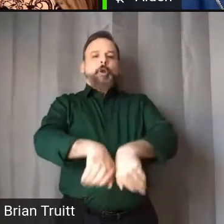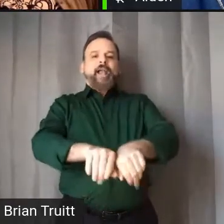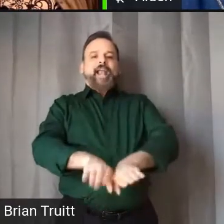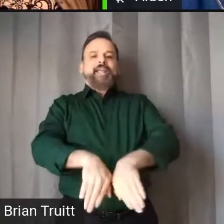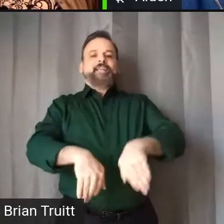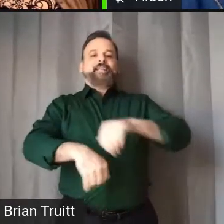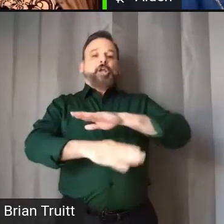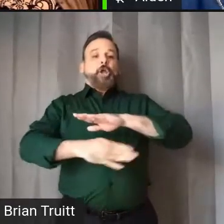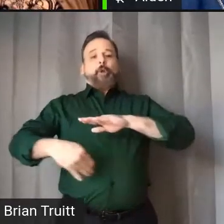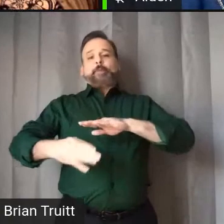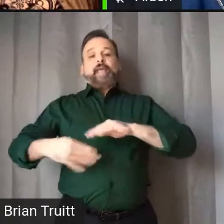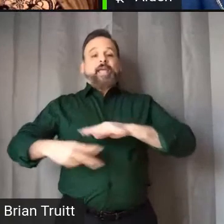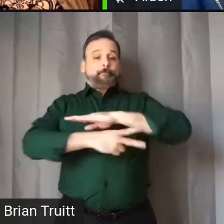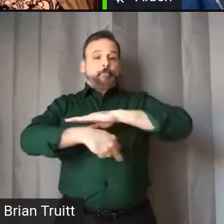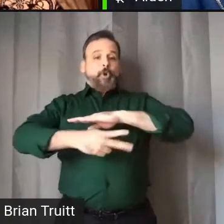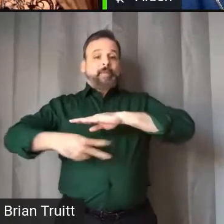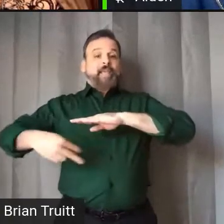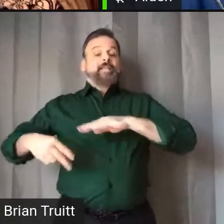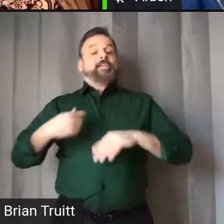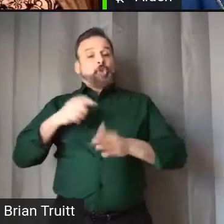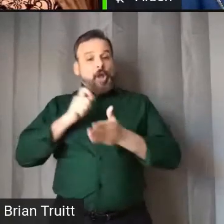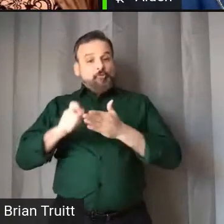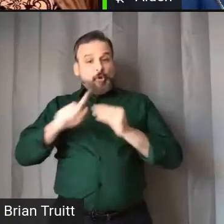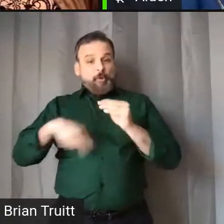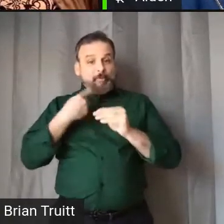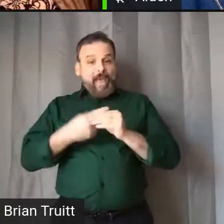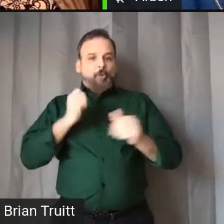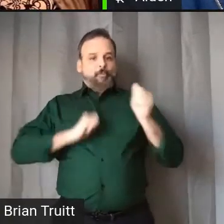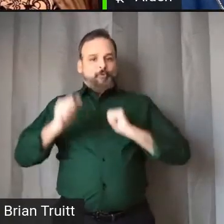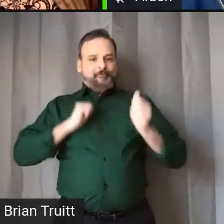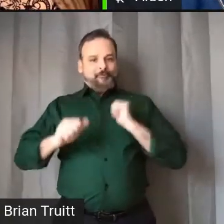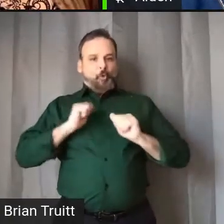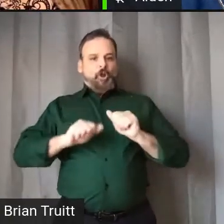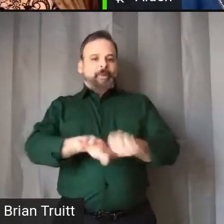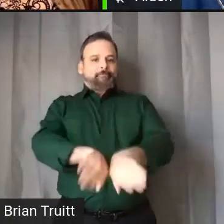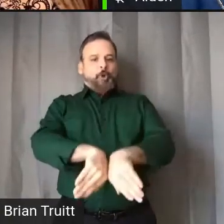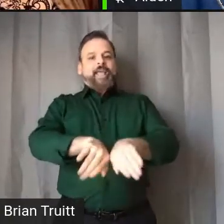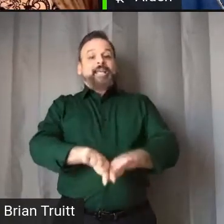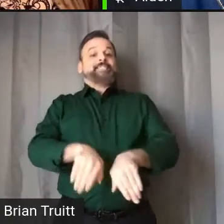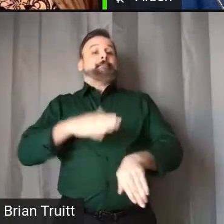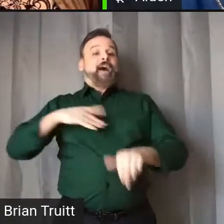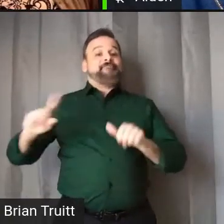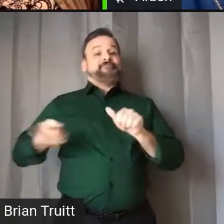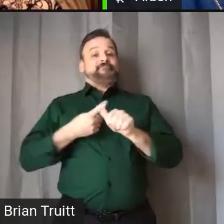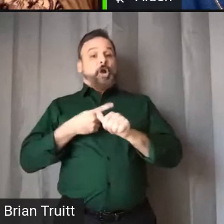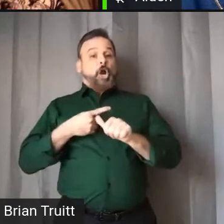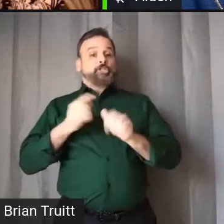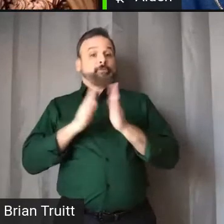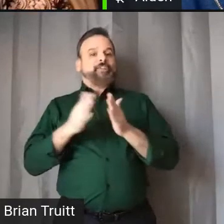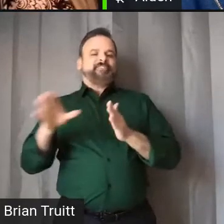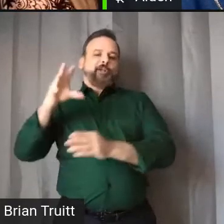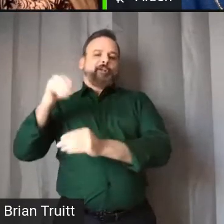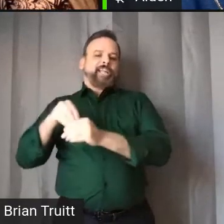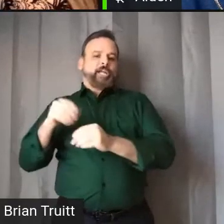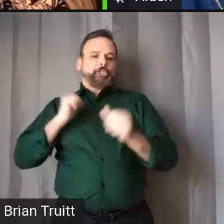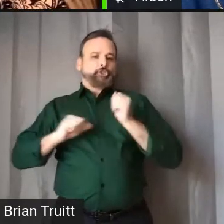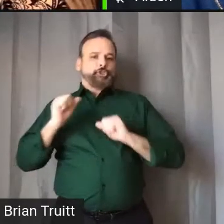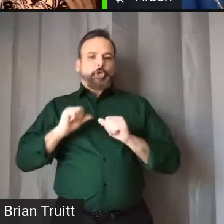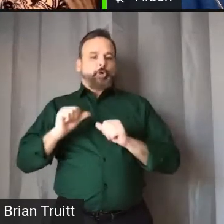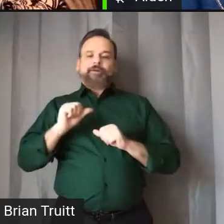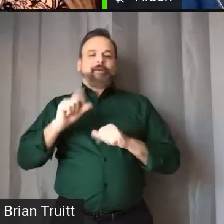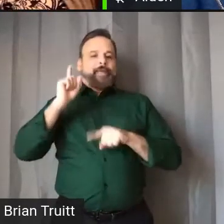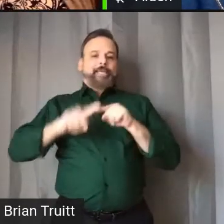mer-enby. So I wrote about performing mermaids in my first book, but they are definitely like in a show. They do not have the